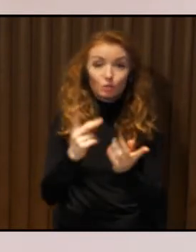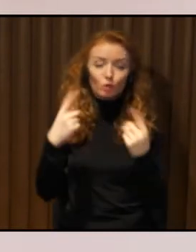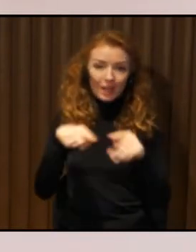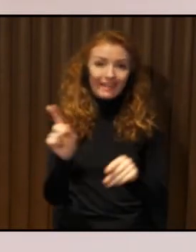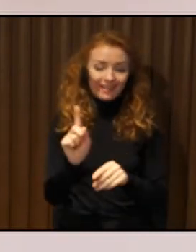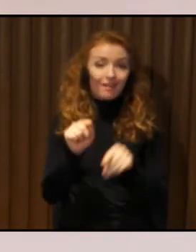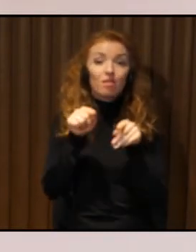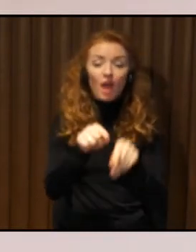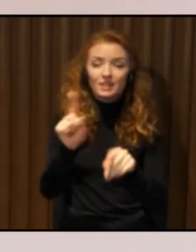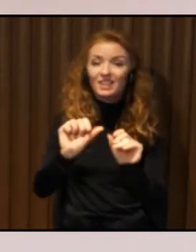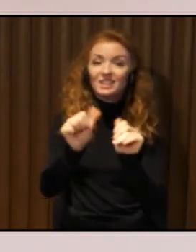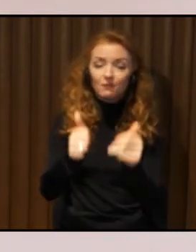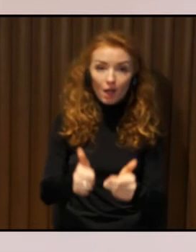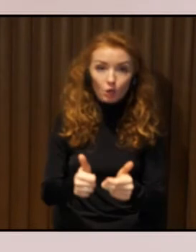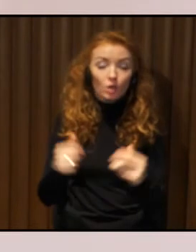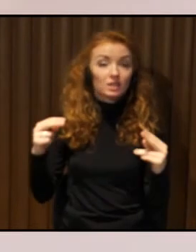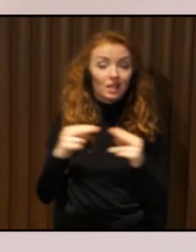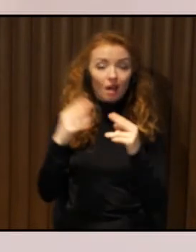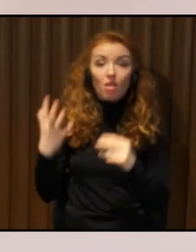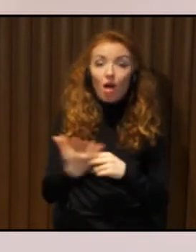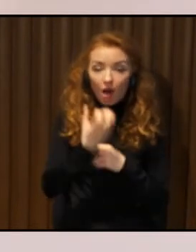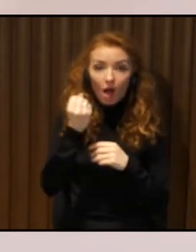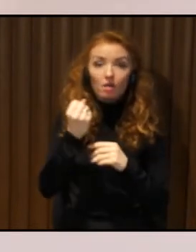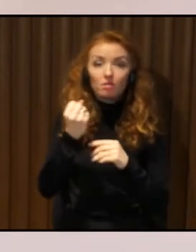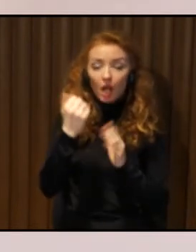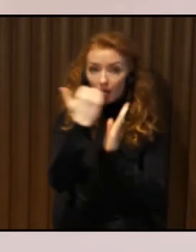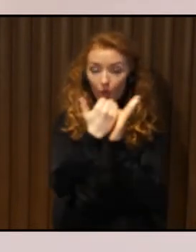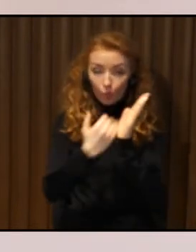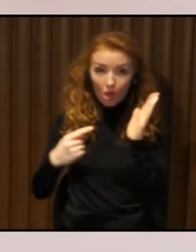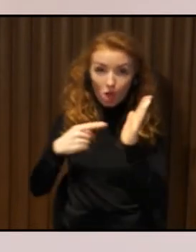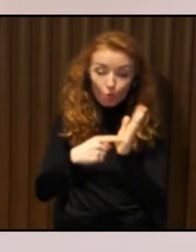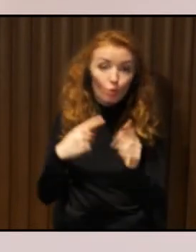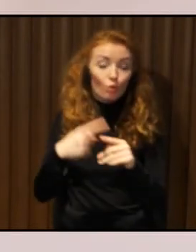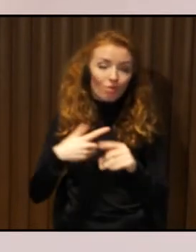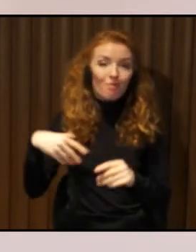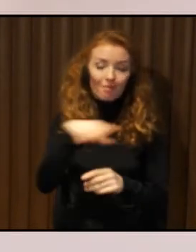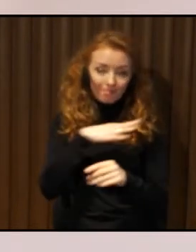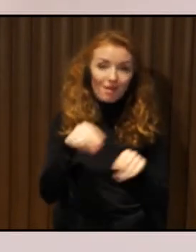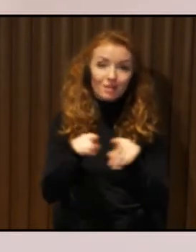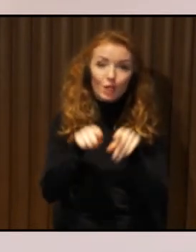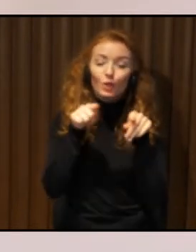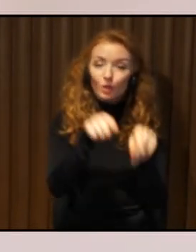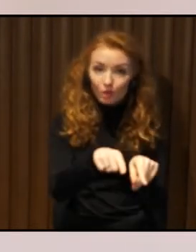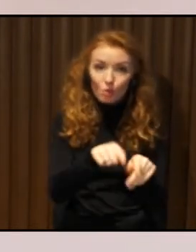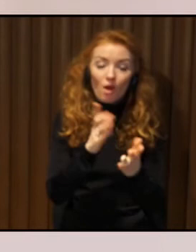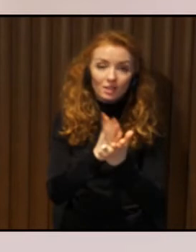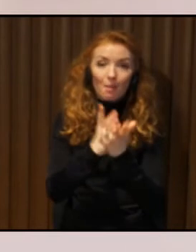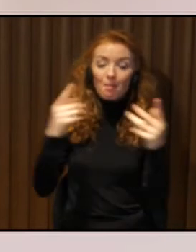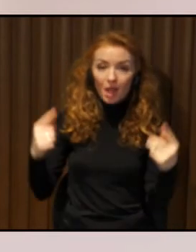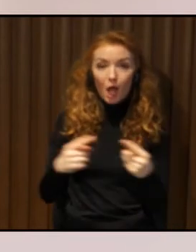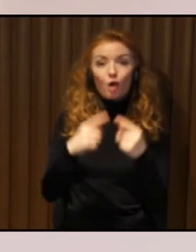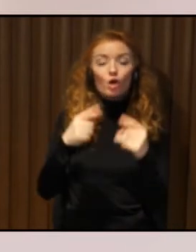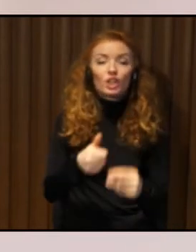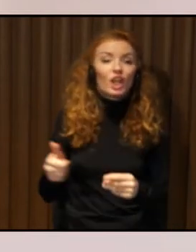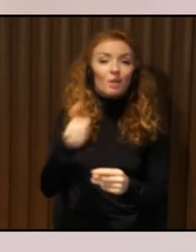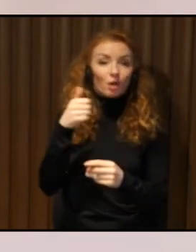built upon regulatory demands, but they have expanded into specific needs of our users, and it can